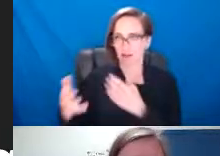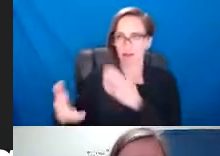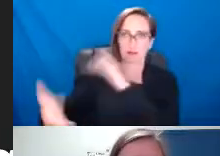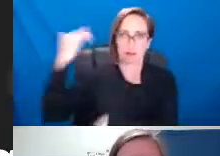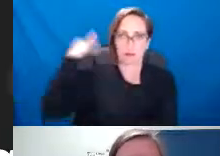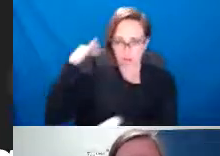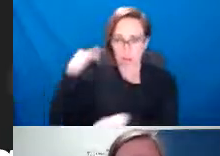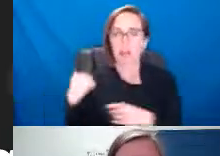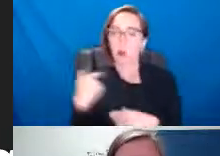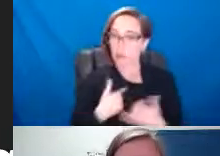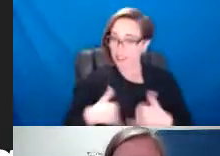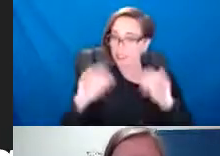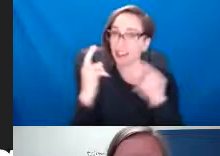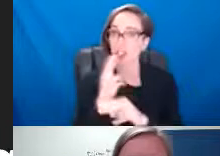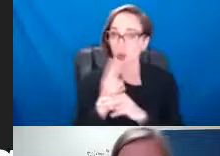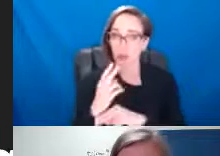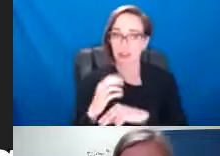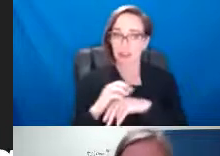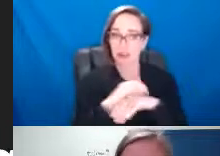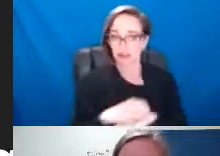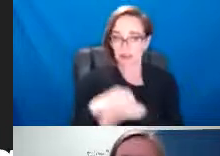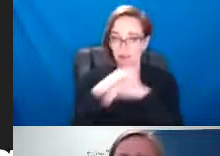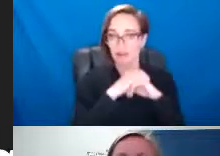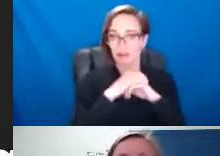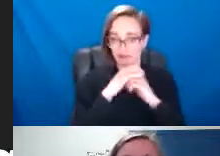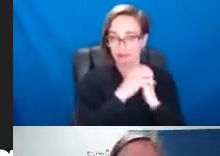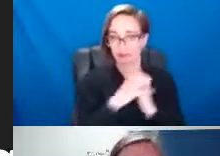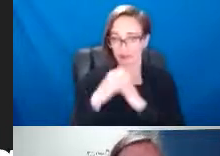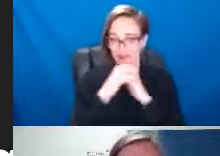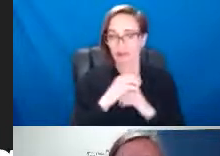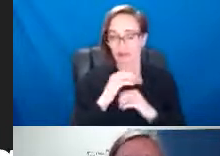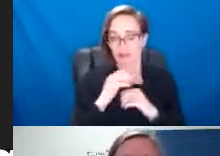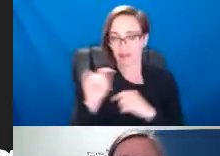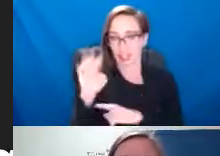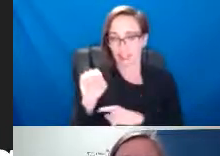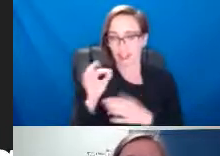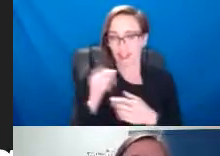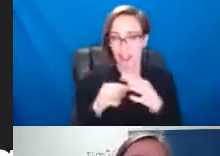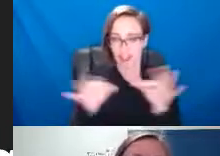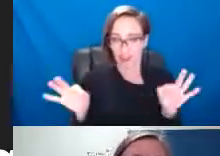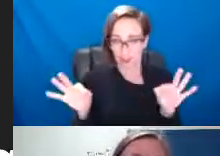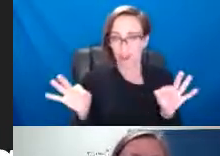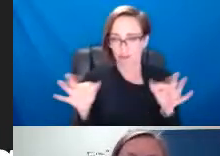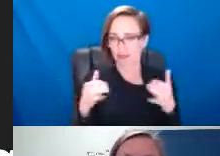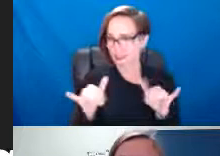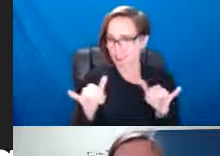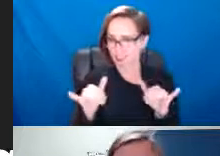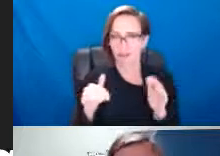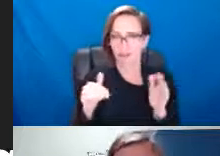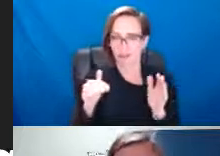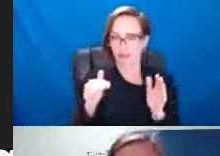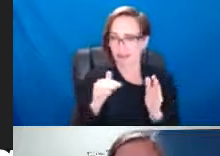using tactile communication or tactile sign language. It is a common means of communicating with individuals who